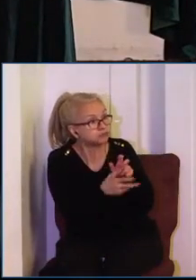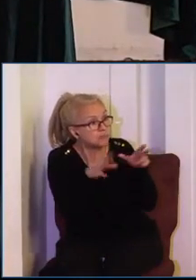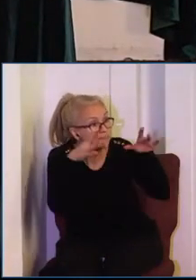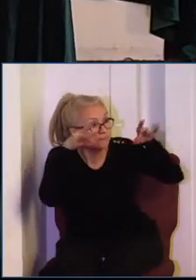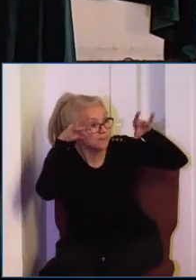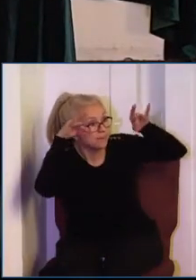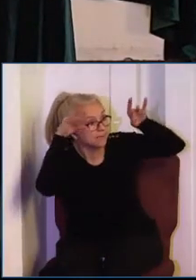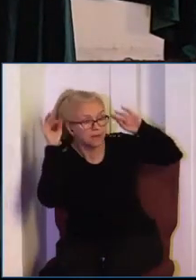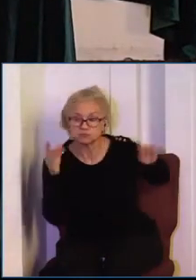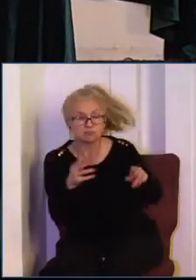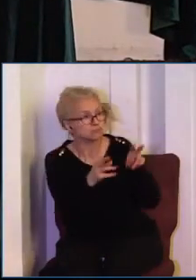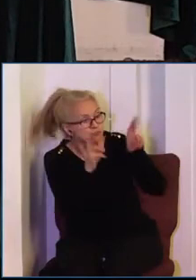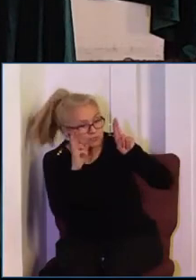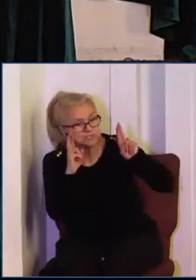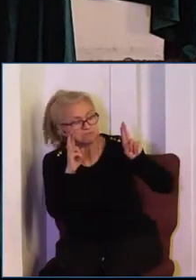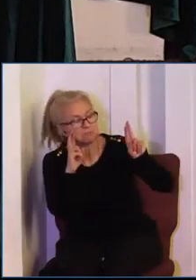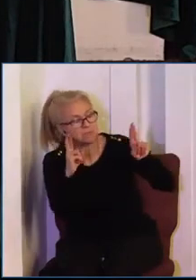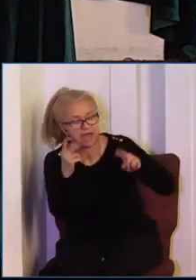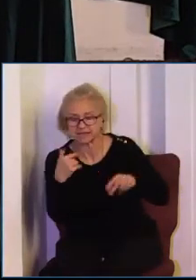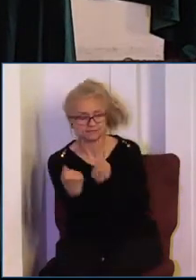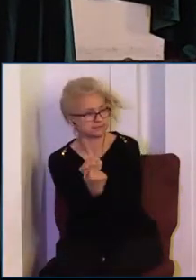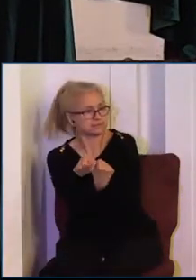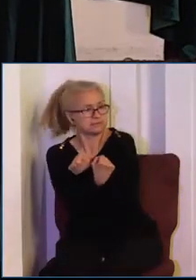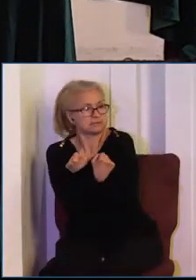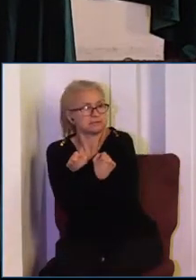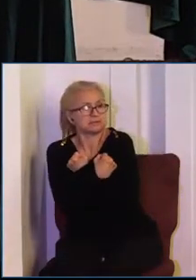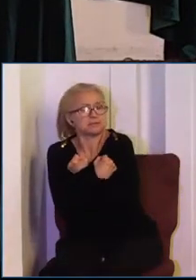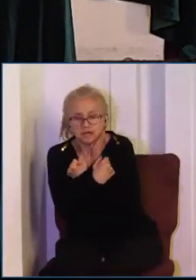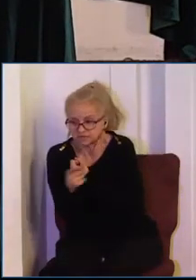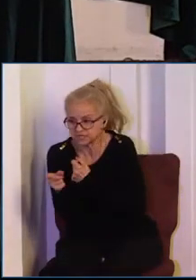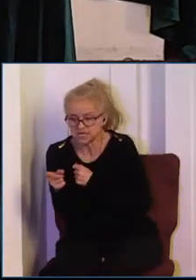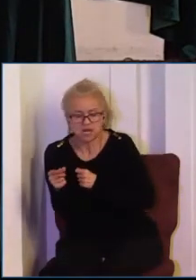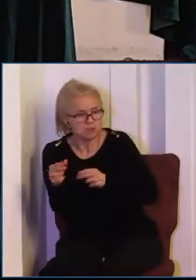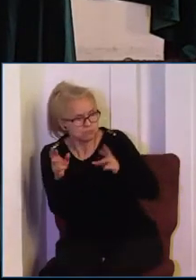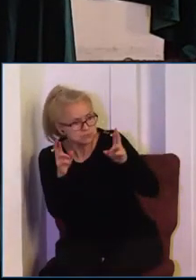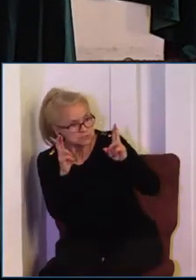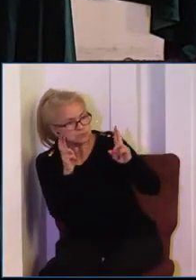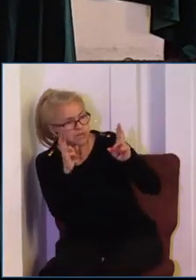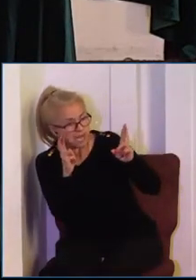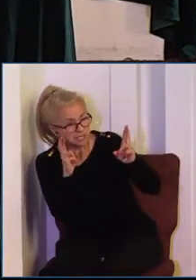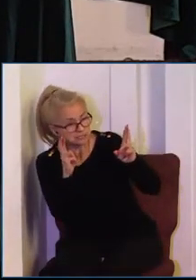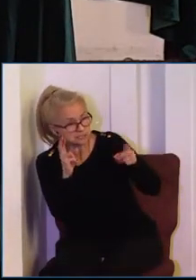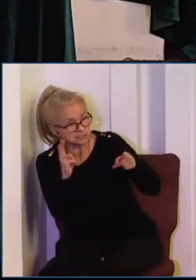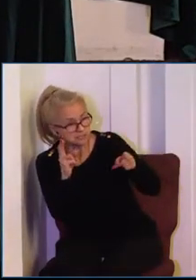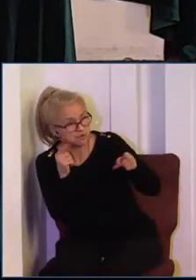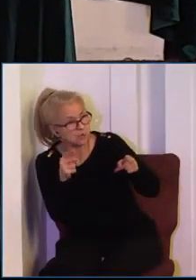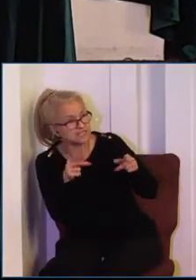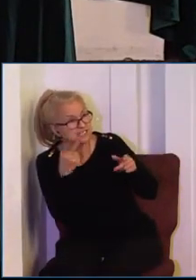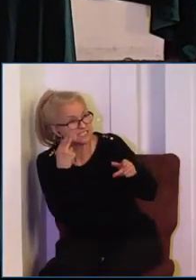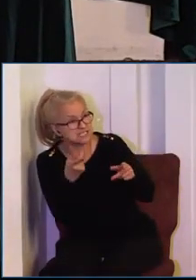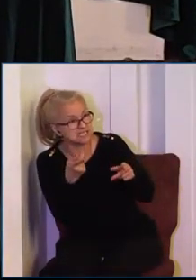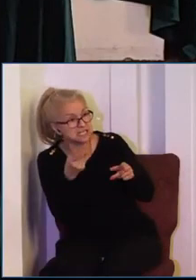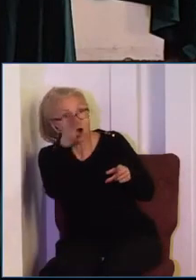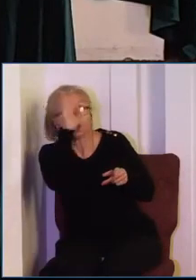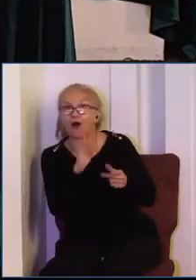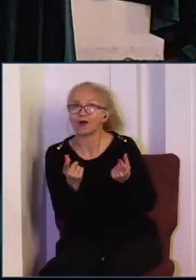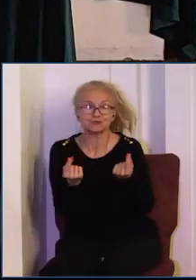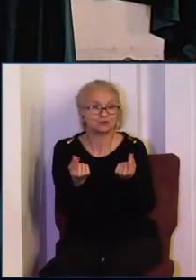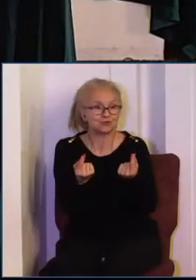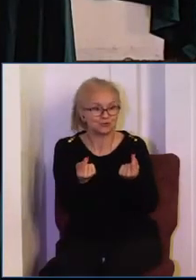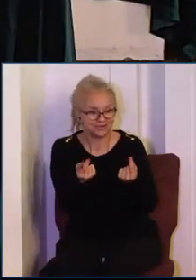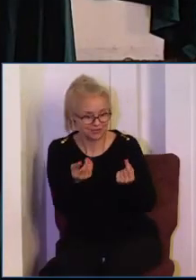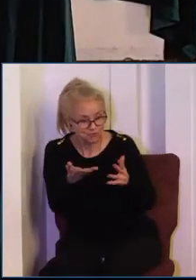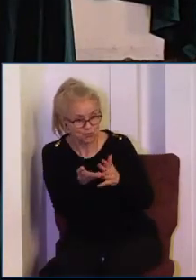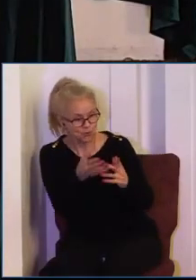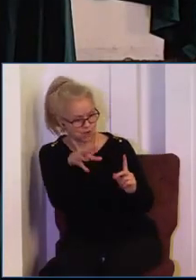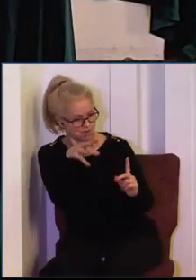such admiration and such love and such respect for what he sees God doing through